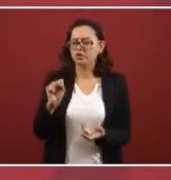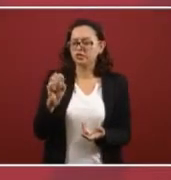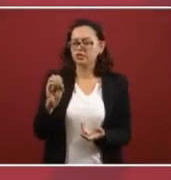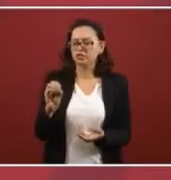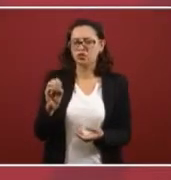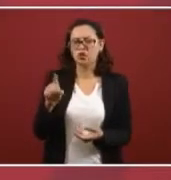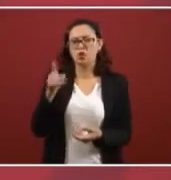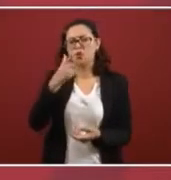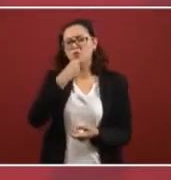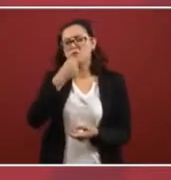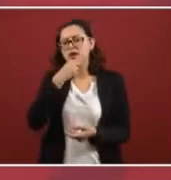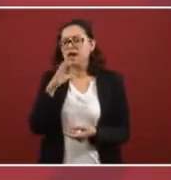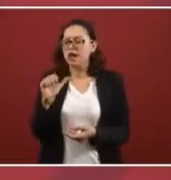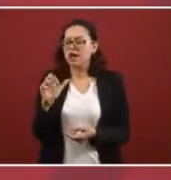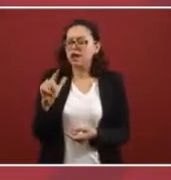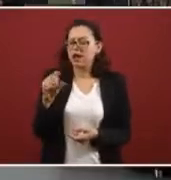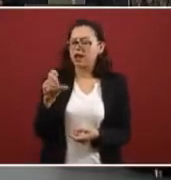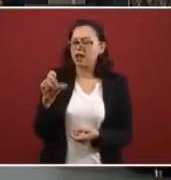by Ursula.